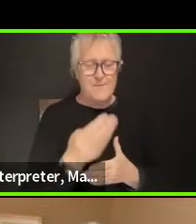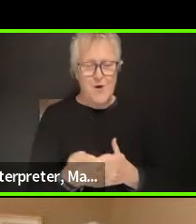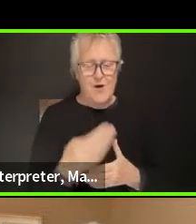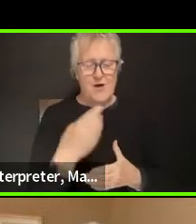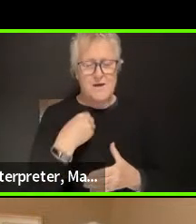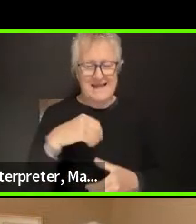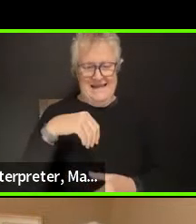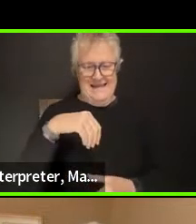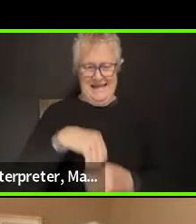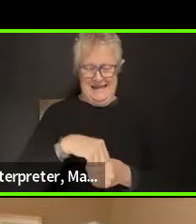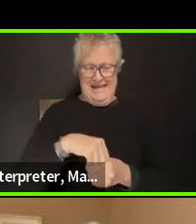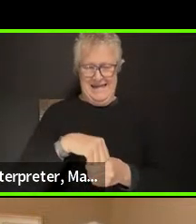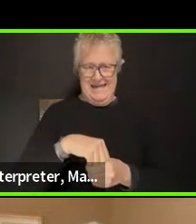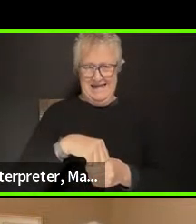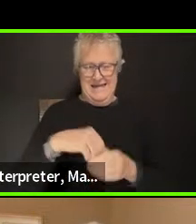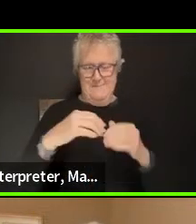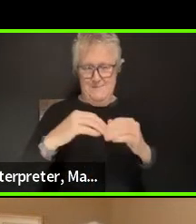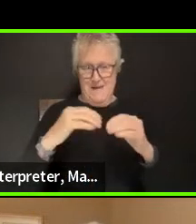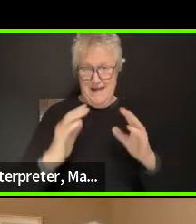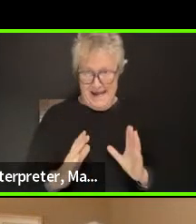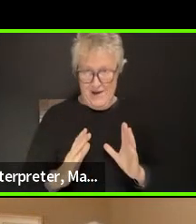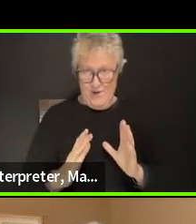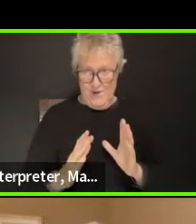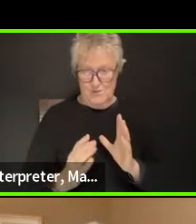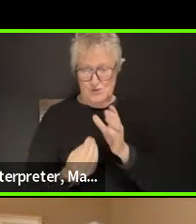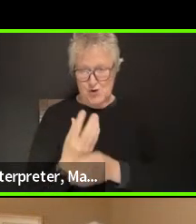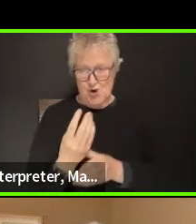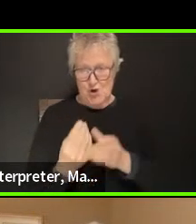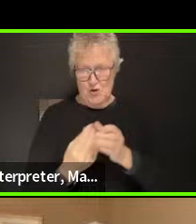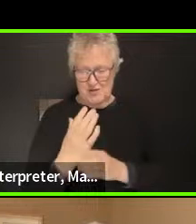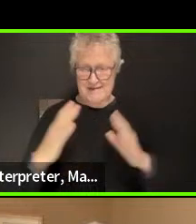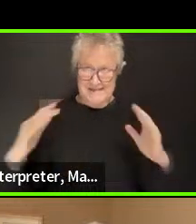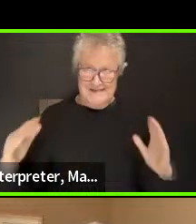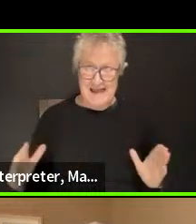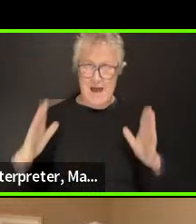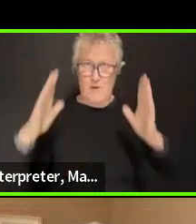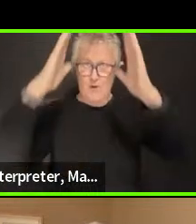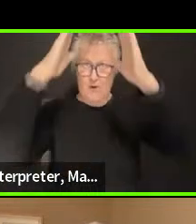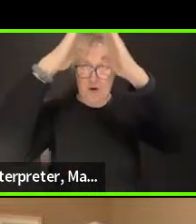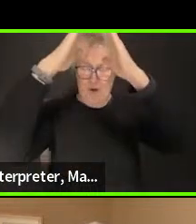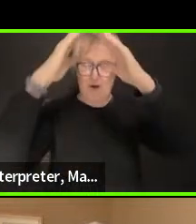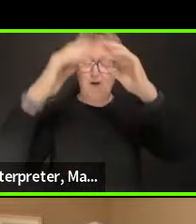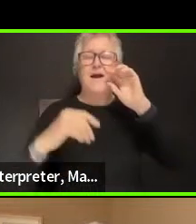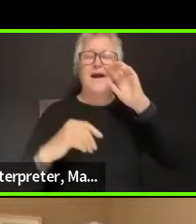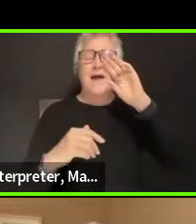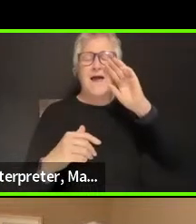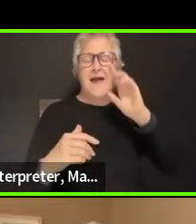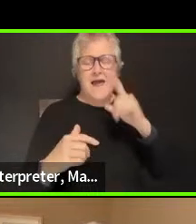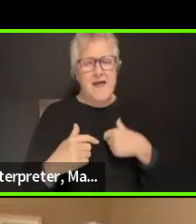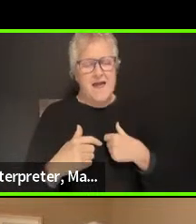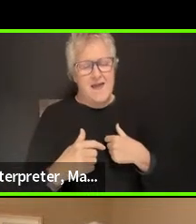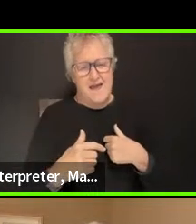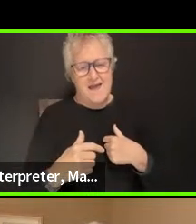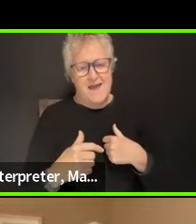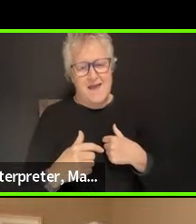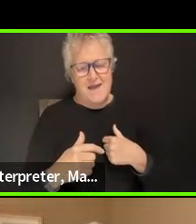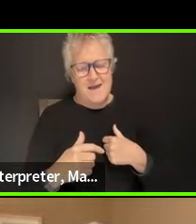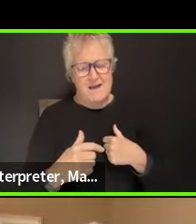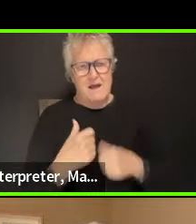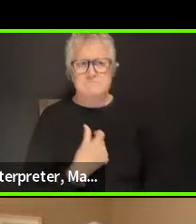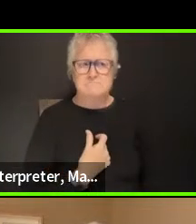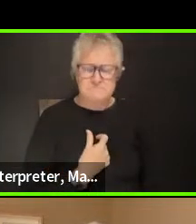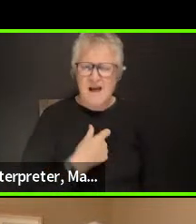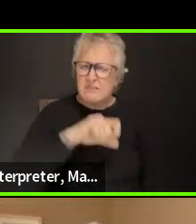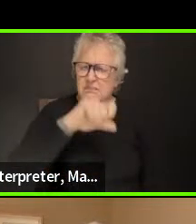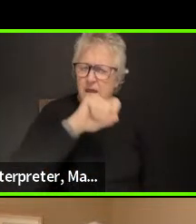plants there right now, and I'm eating those plants. And it's like, I love when technology comes together with